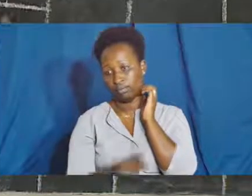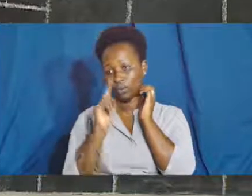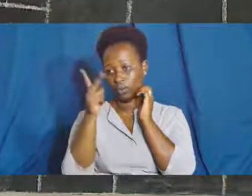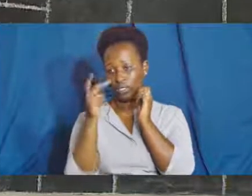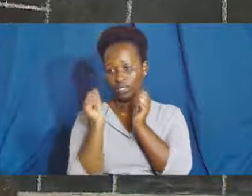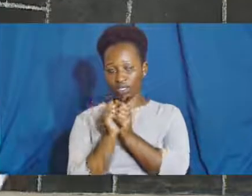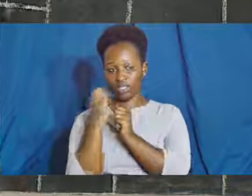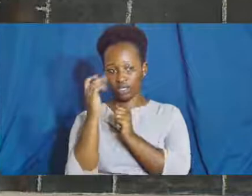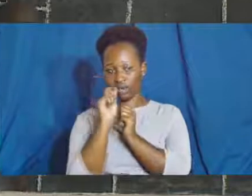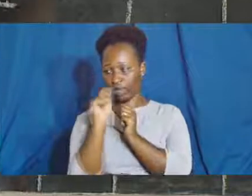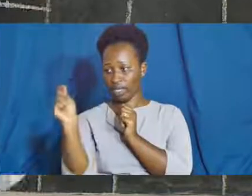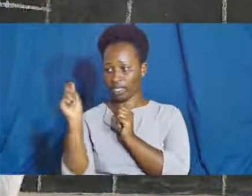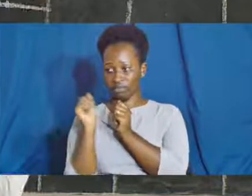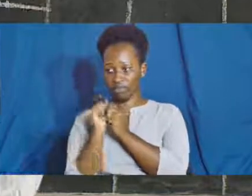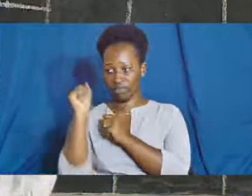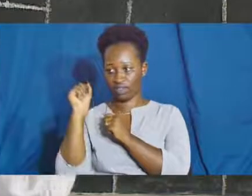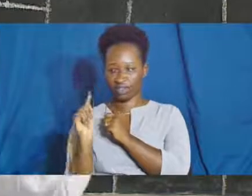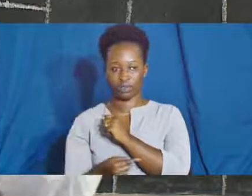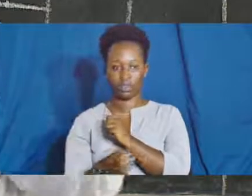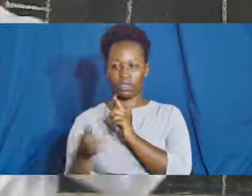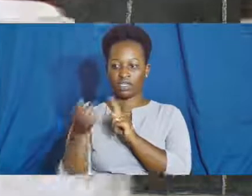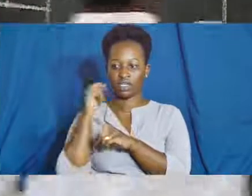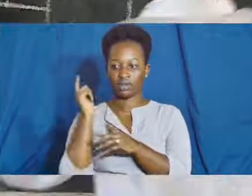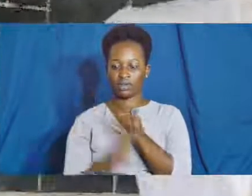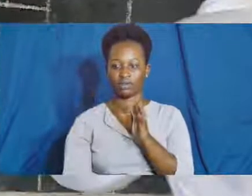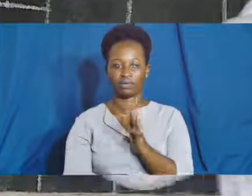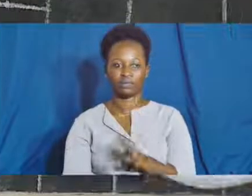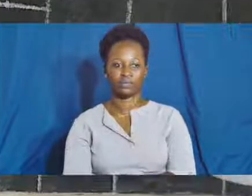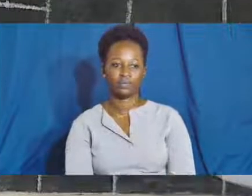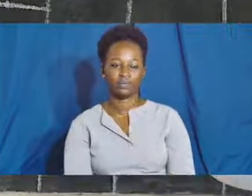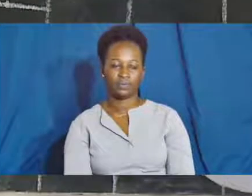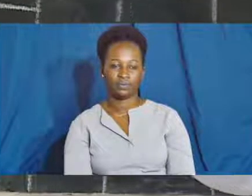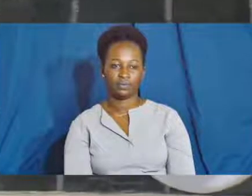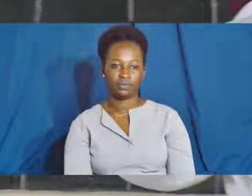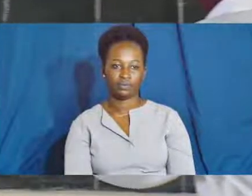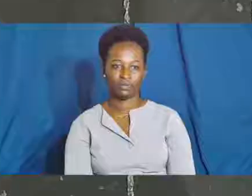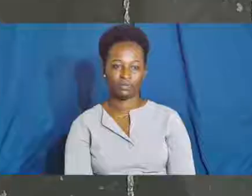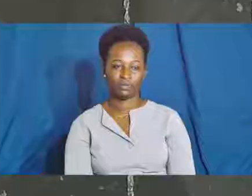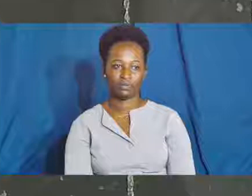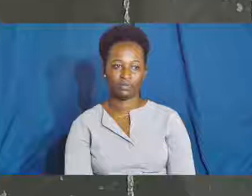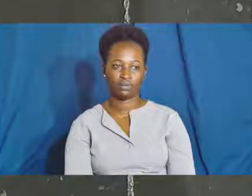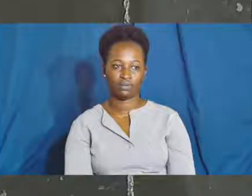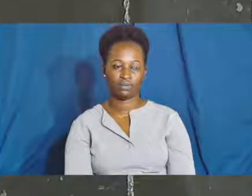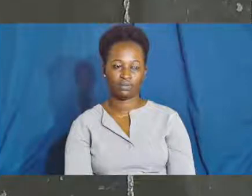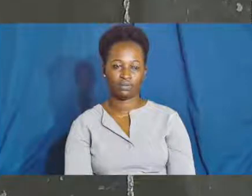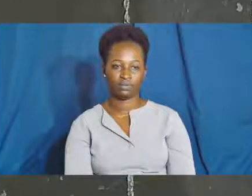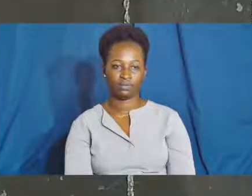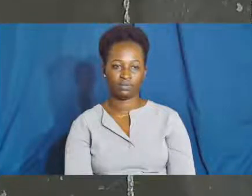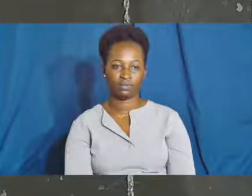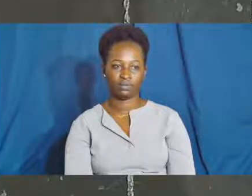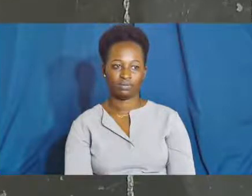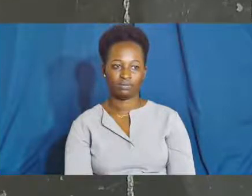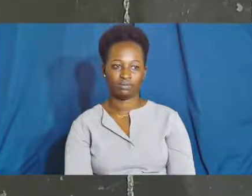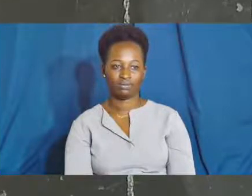213,000 minus 15,000. So what do you get? So you can express it here very well. Those who don't know how